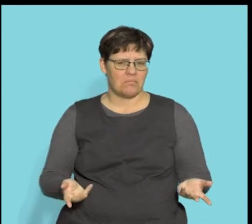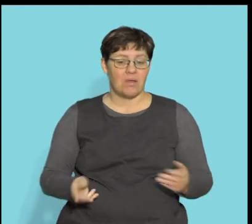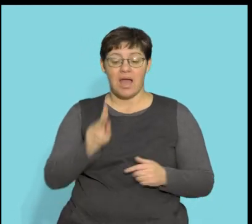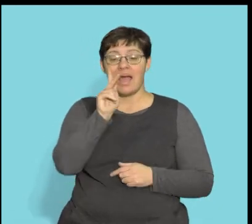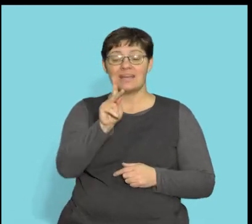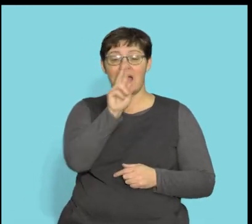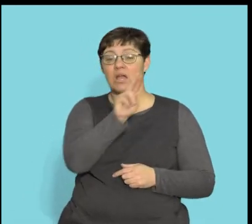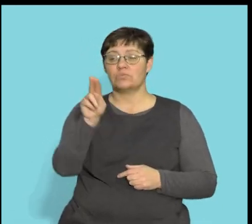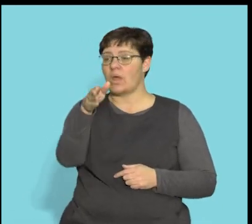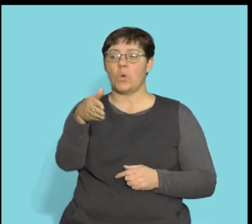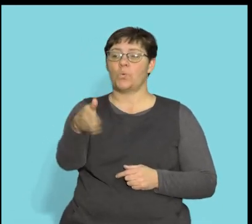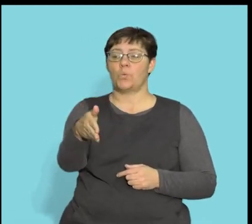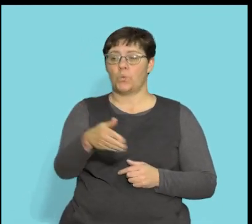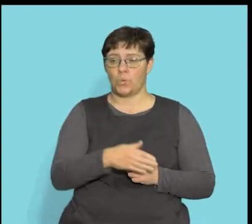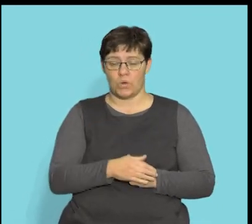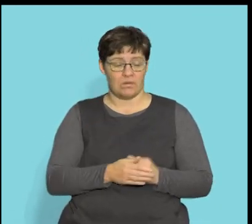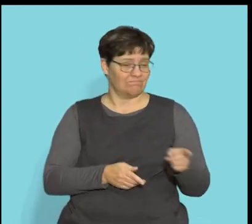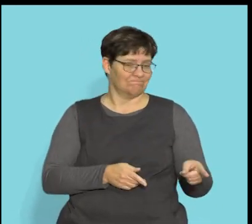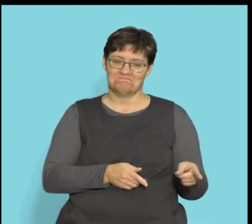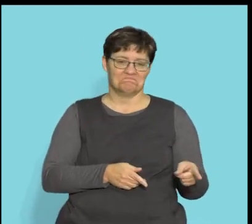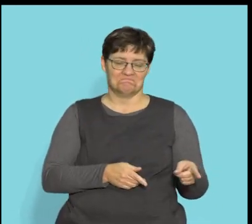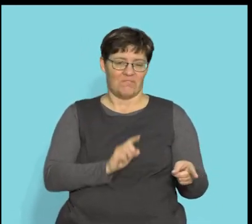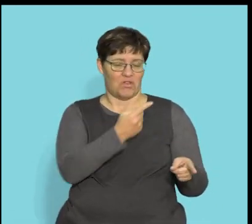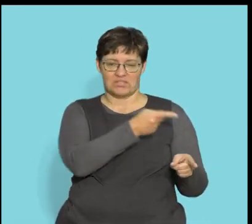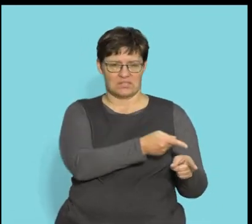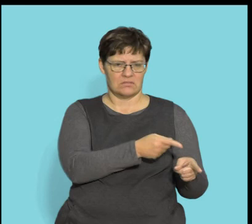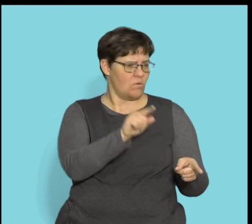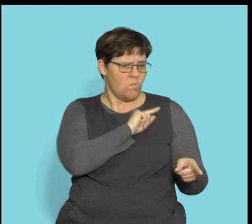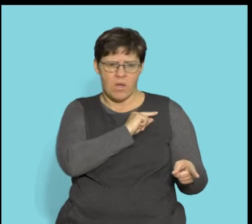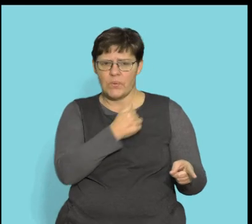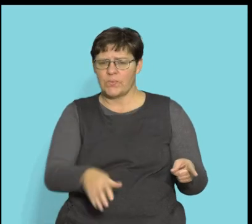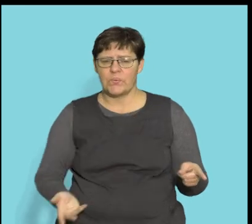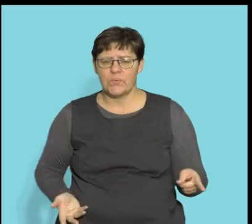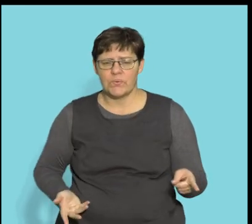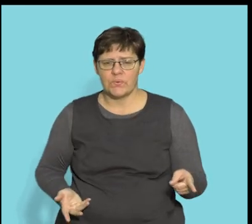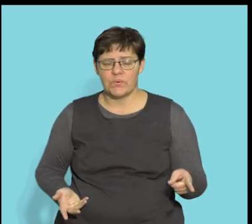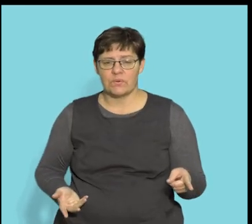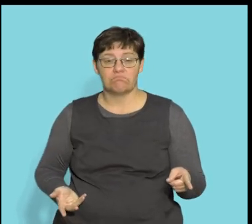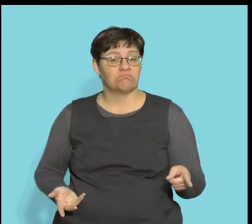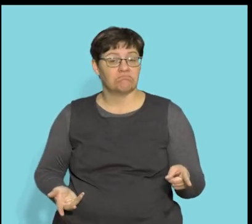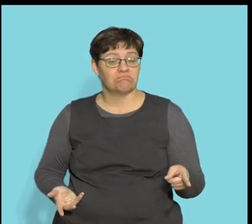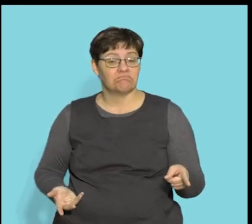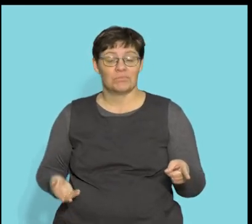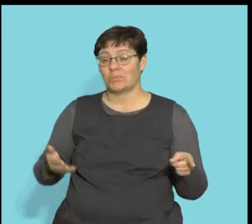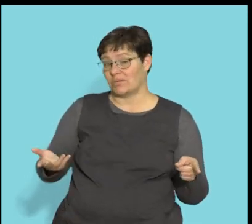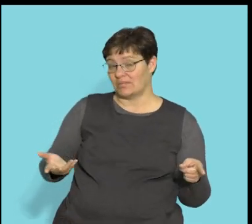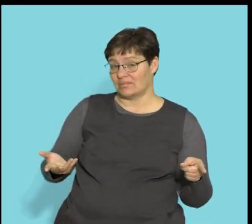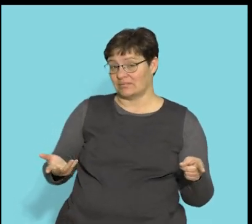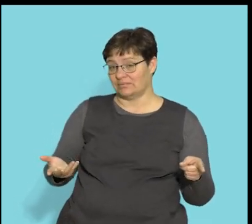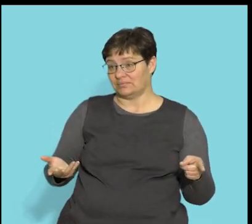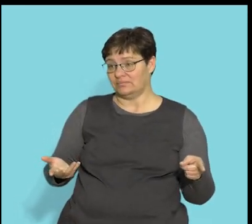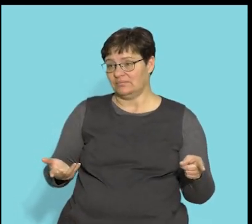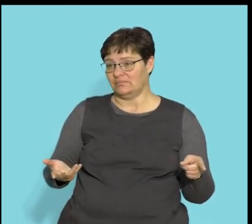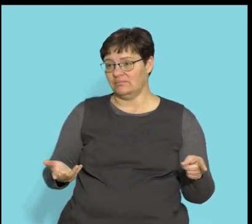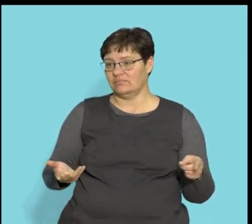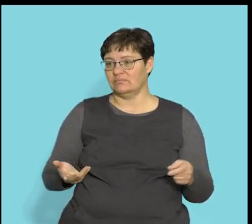We don't have a k squared present in the first term. Why don't we have a k squared present?